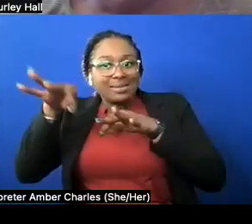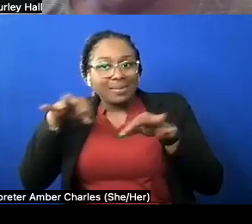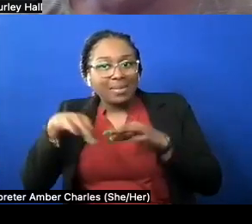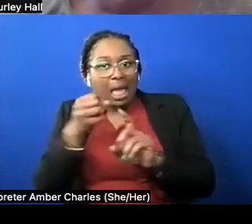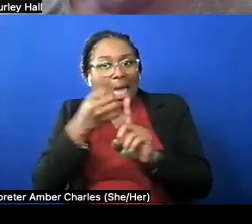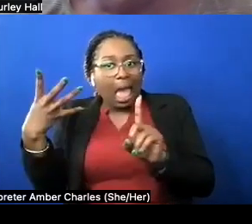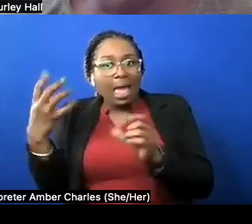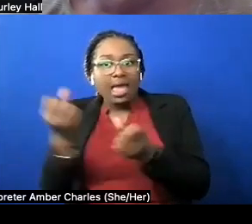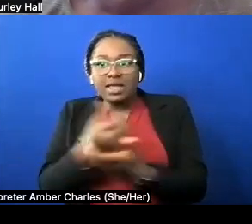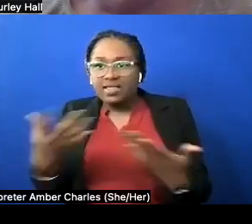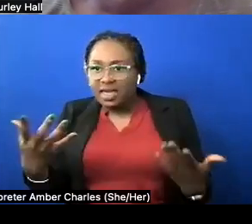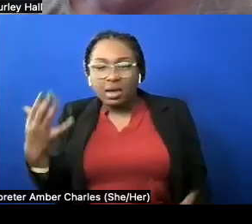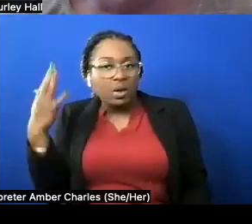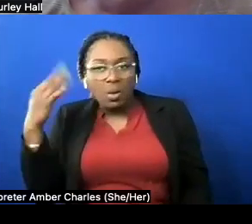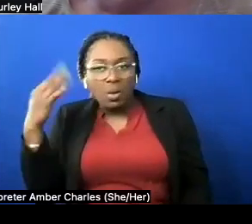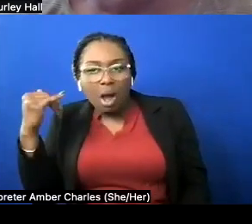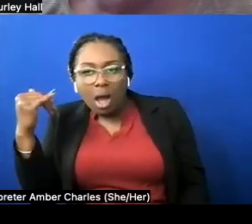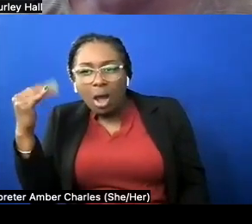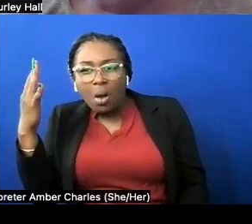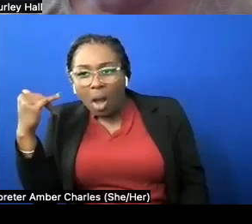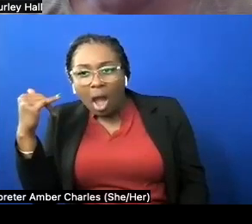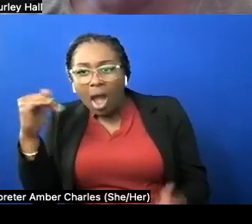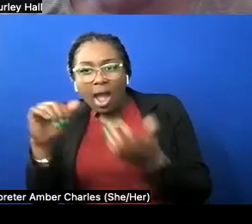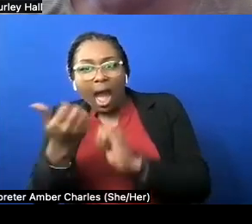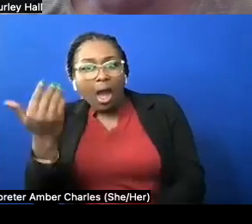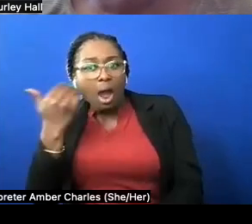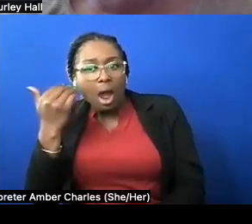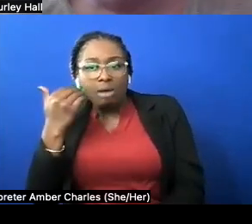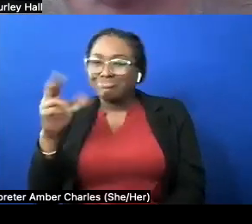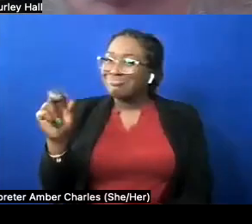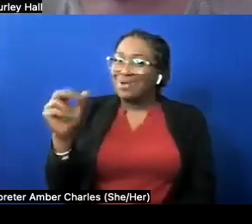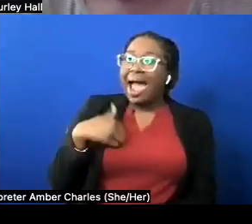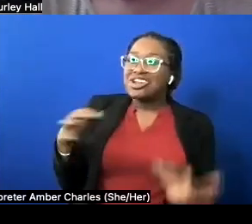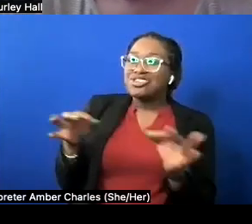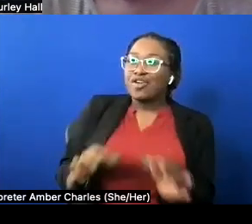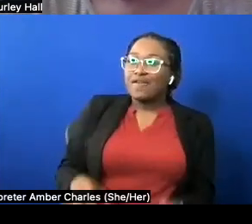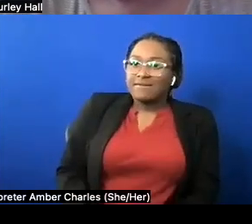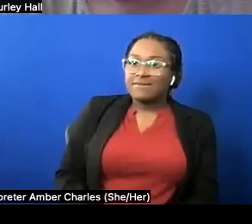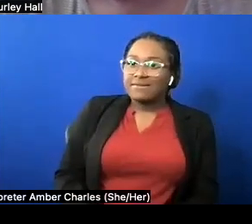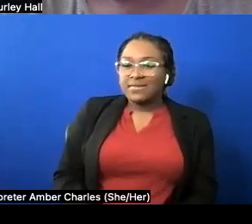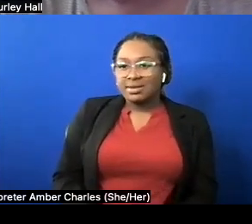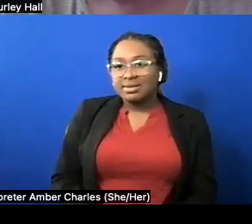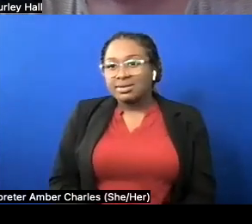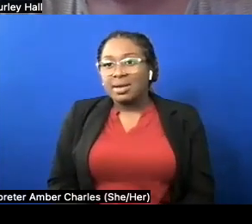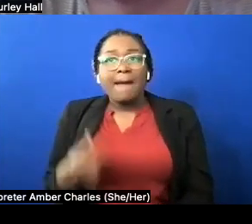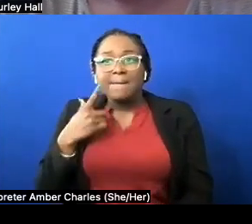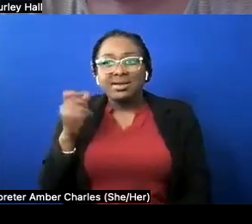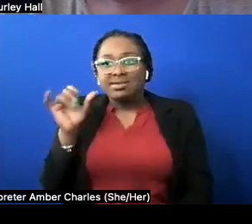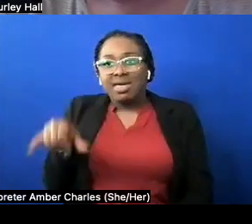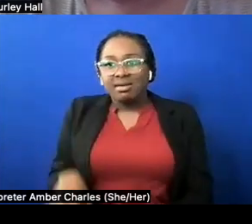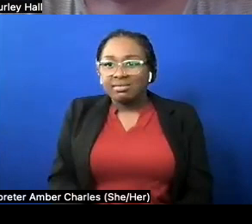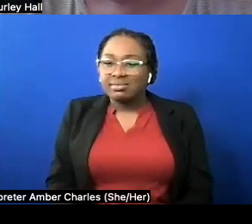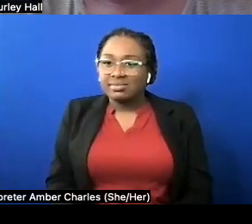thing. Why? How you know? No, I deserve just because.